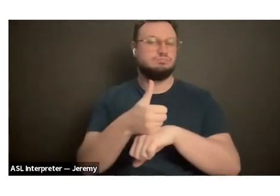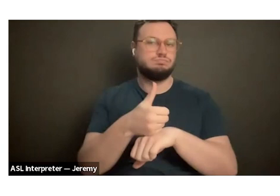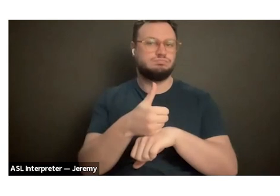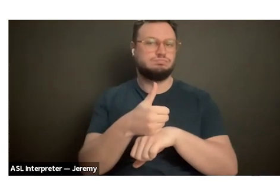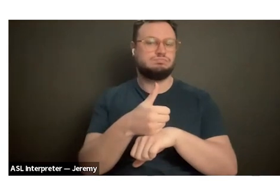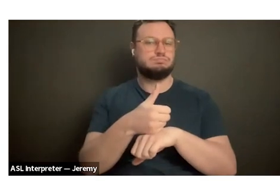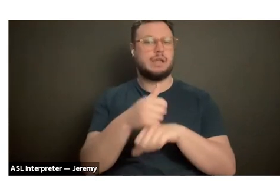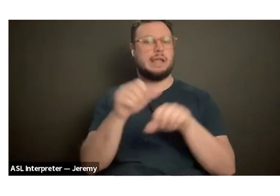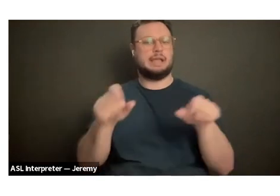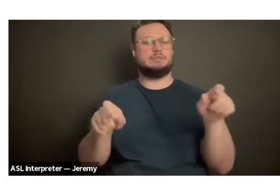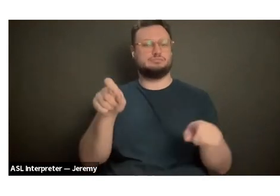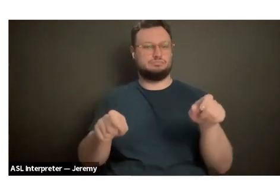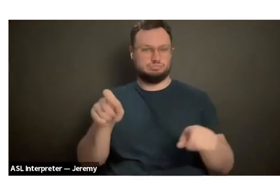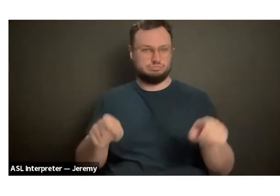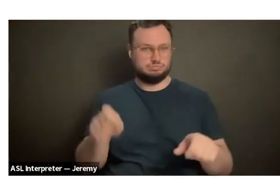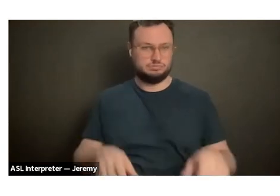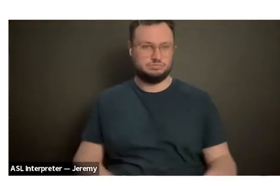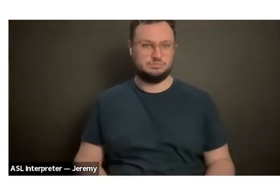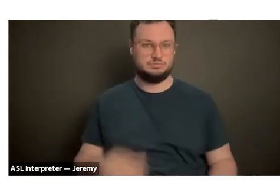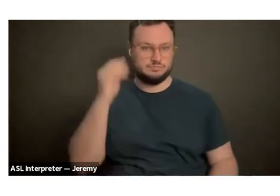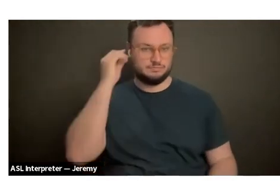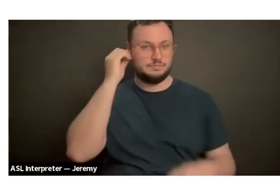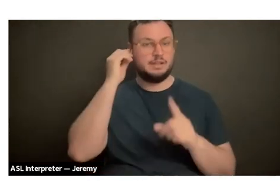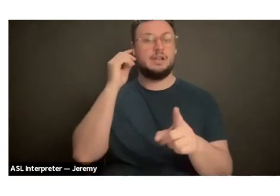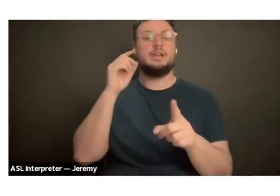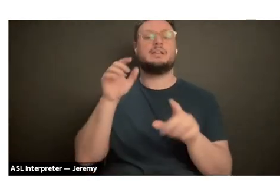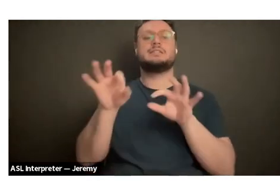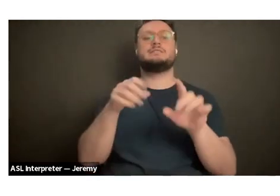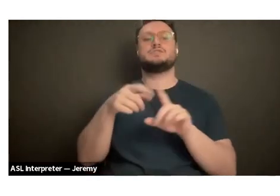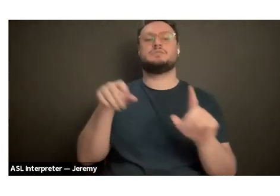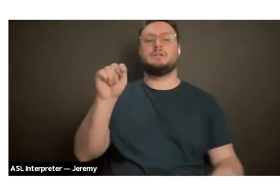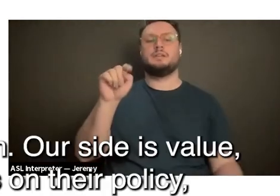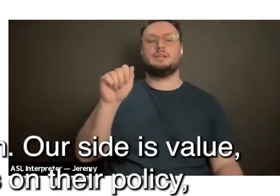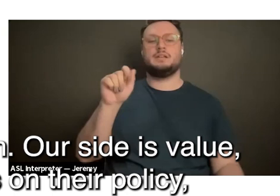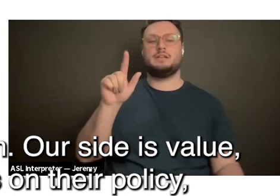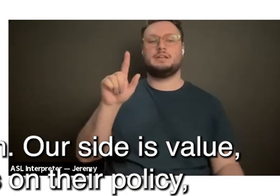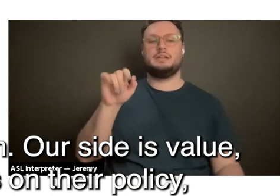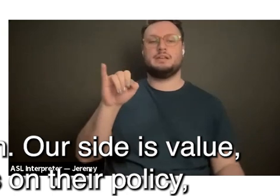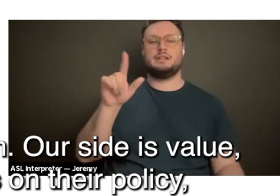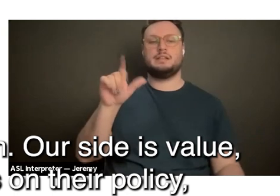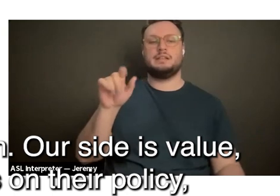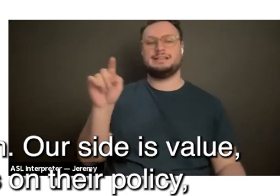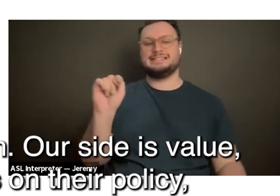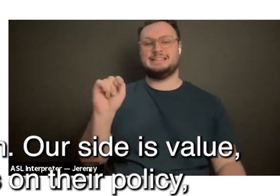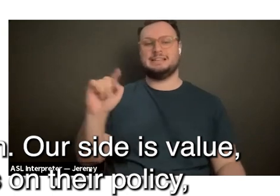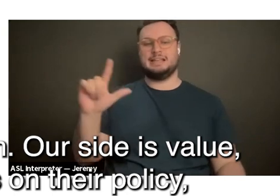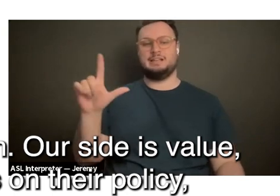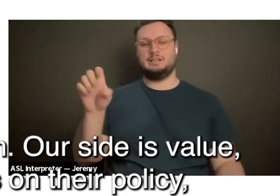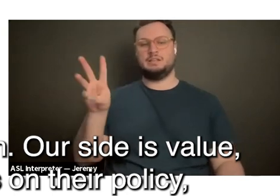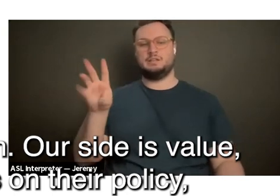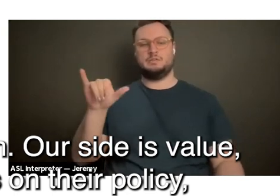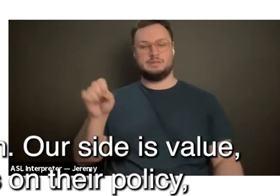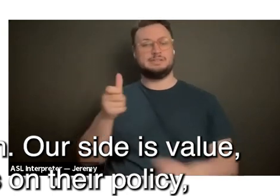definition is by Talila T.R. Lewis, and Talila is a black disabled lawyer